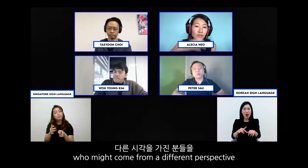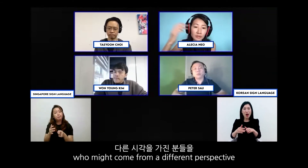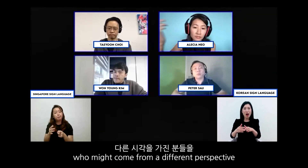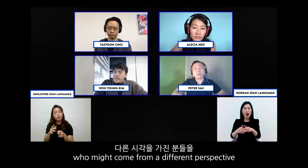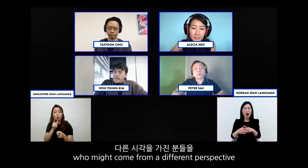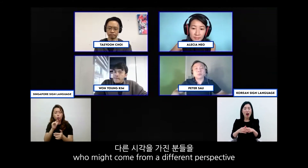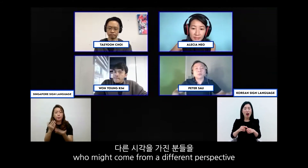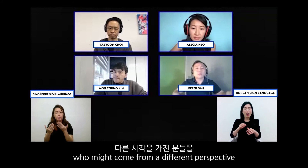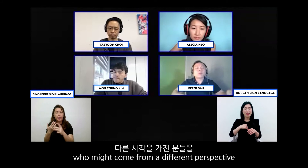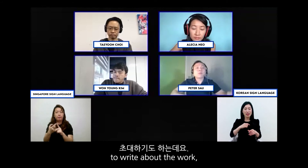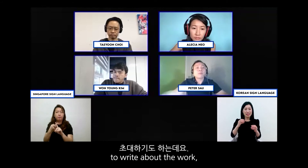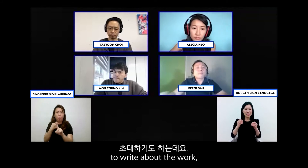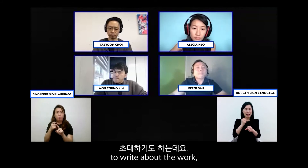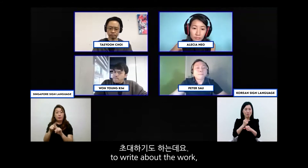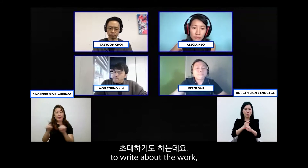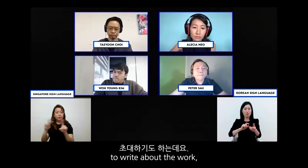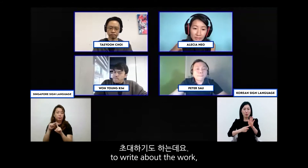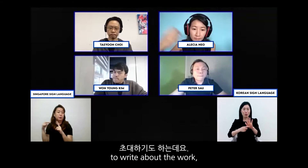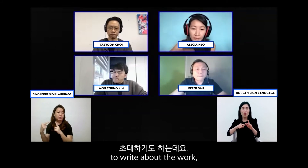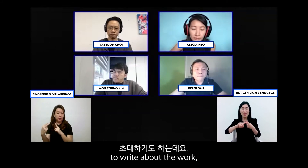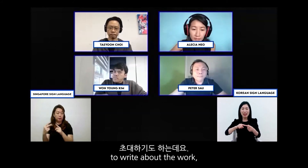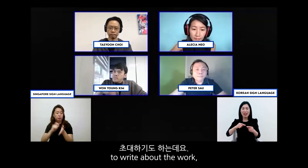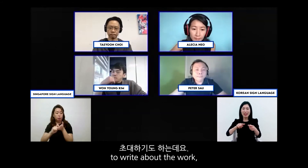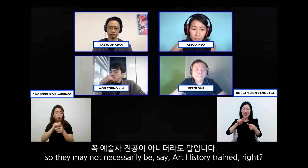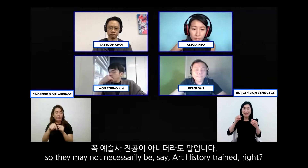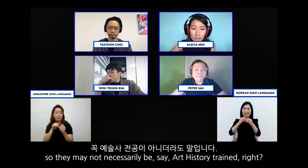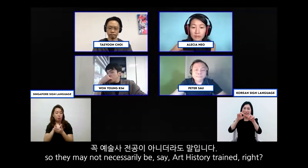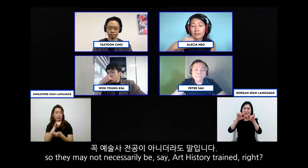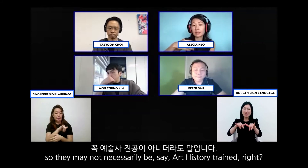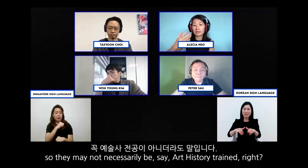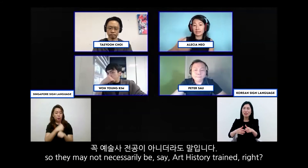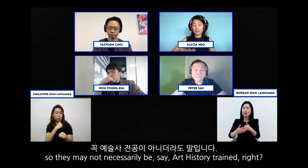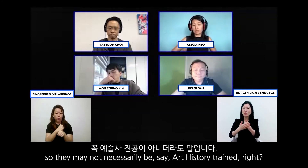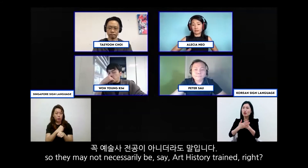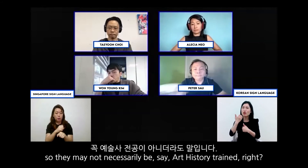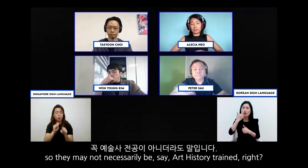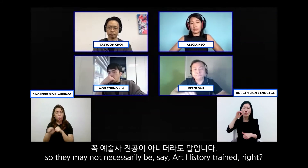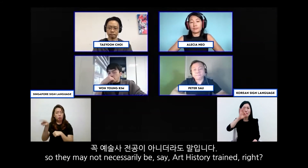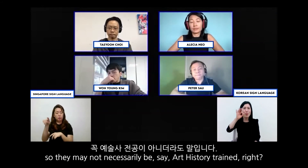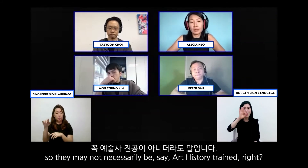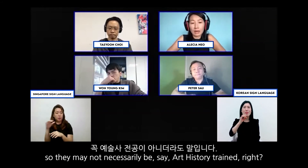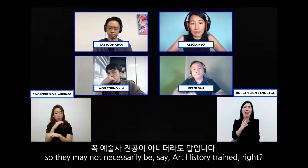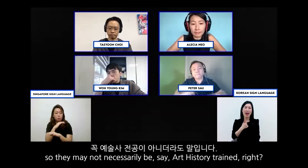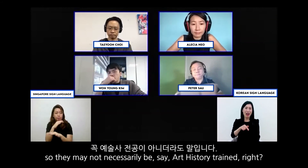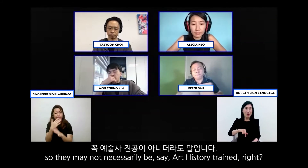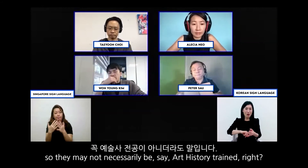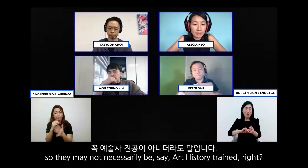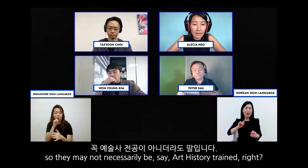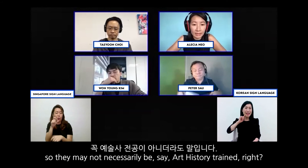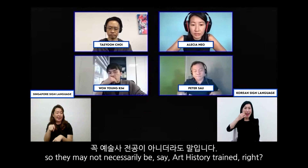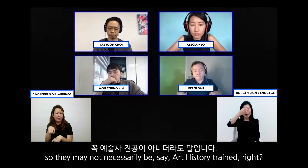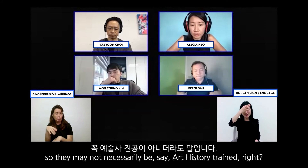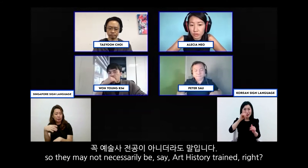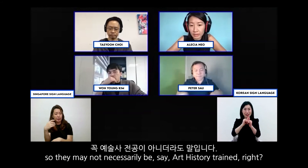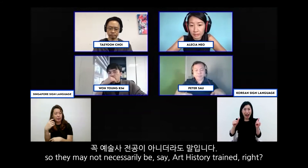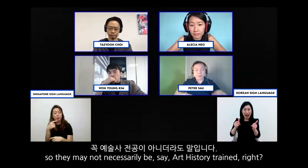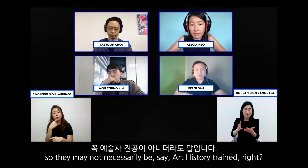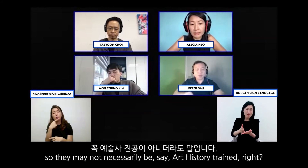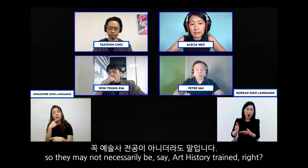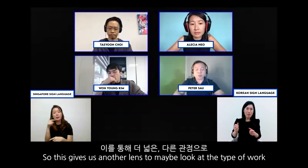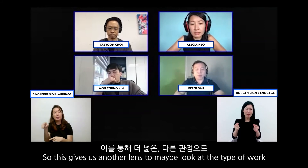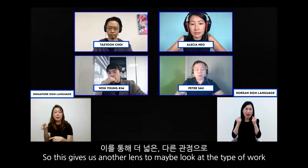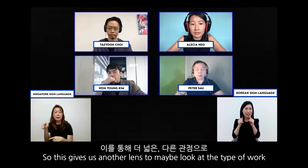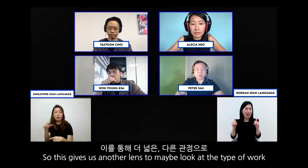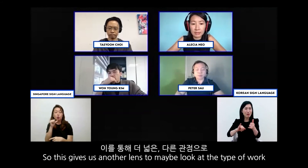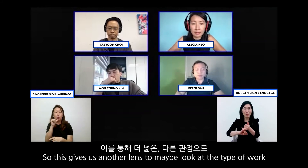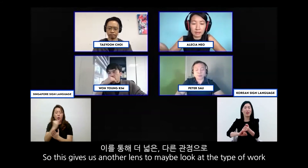might come from a different perspective to write about the work. So they may not necessarily be, say, art history trained,